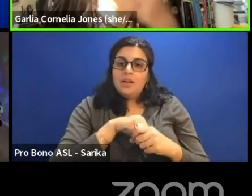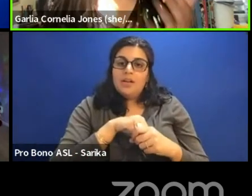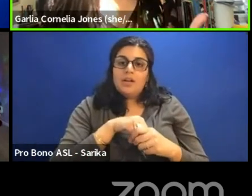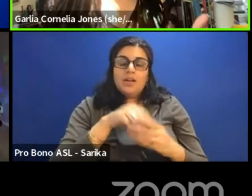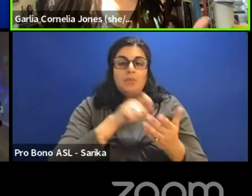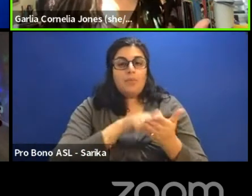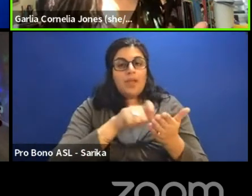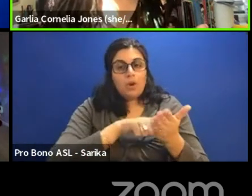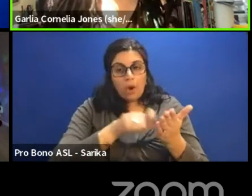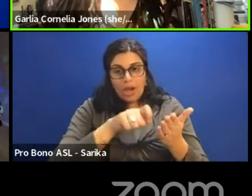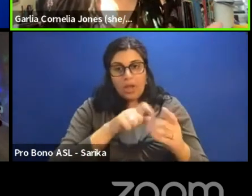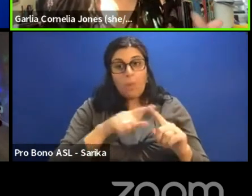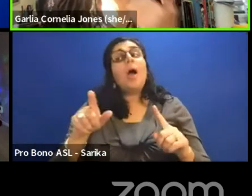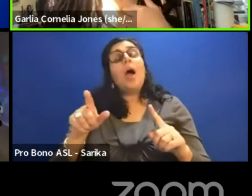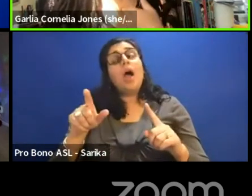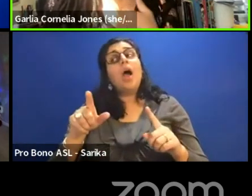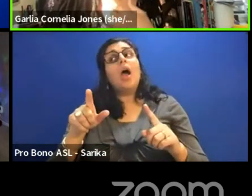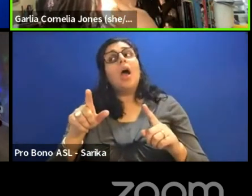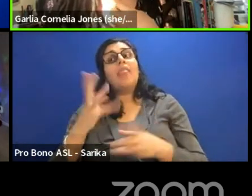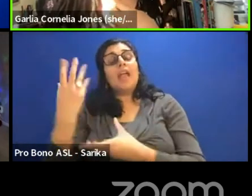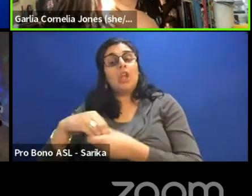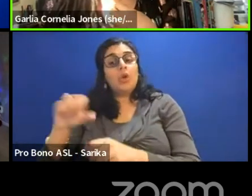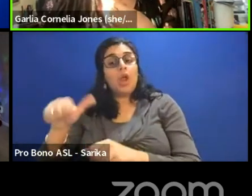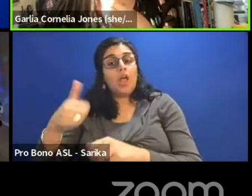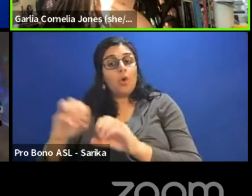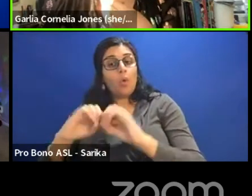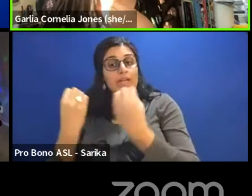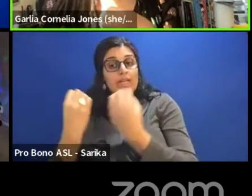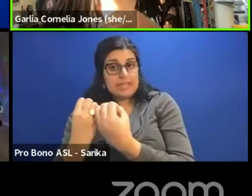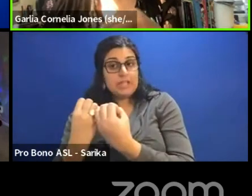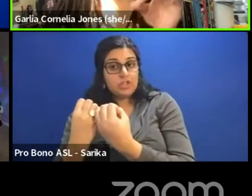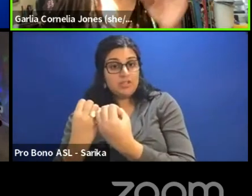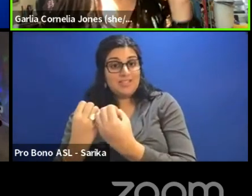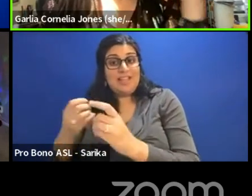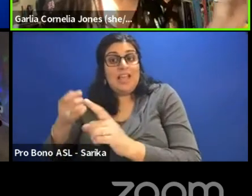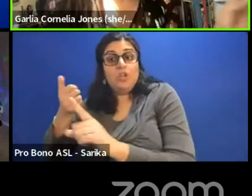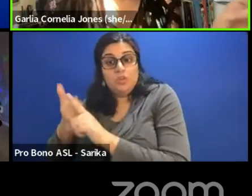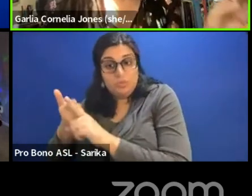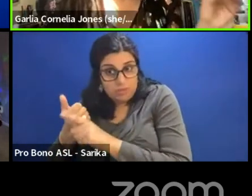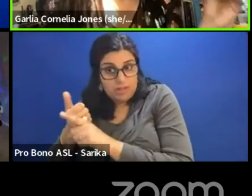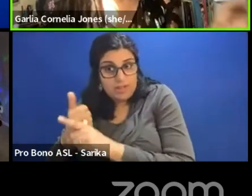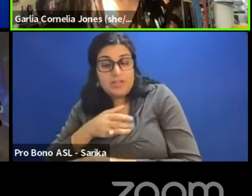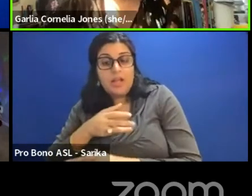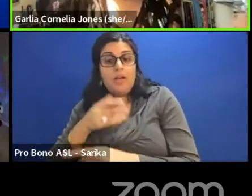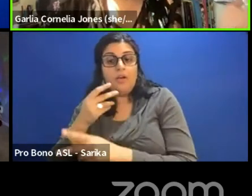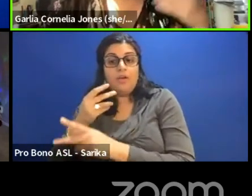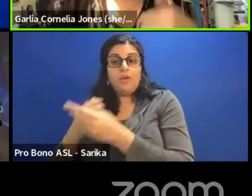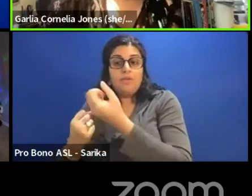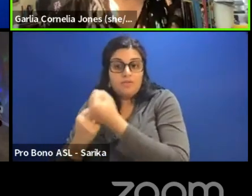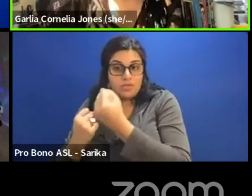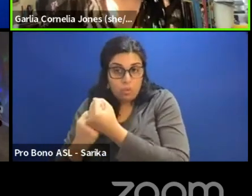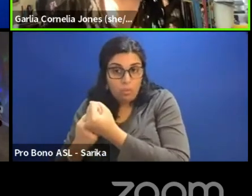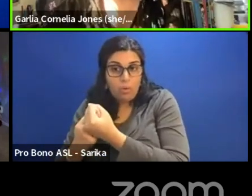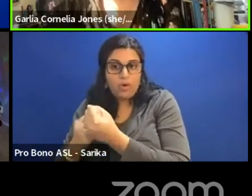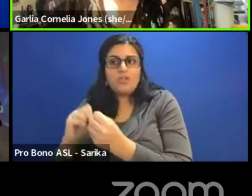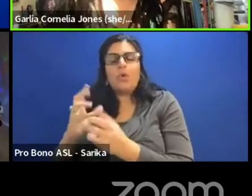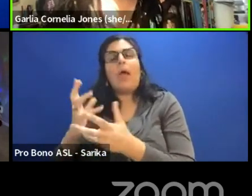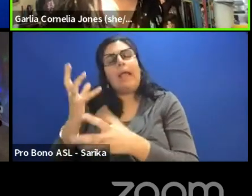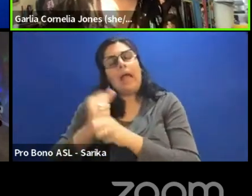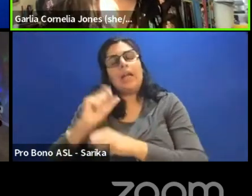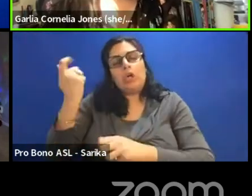playwrights, but does include organizations. And so I was able to get a grant at a residency in Detroit, which included